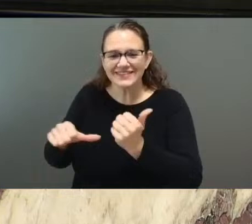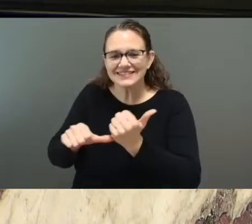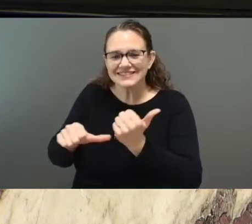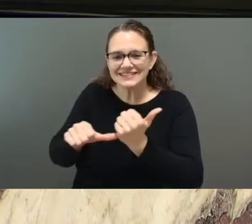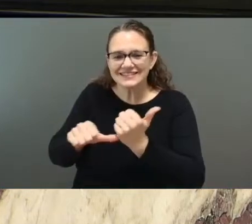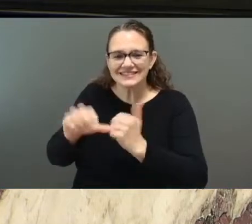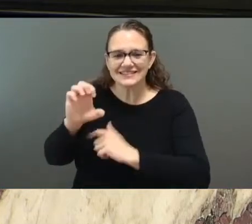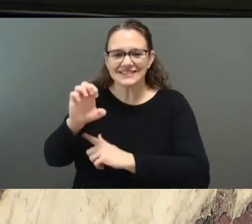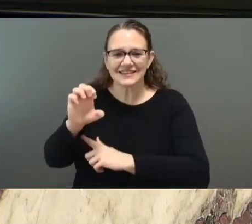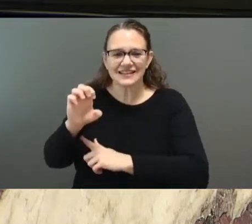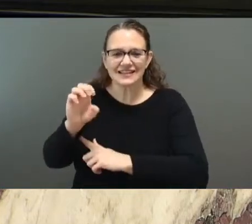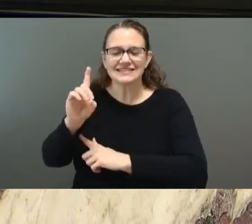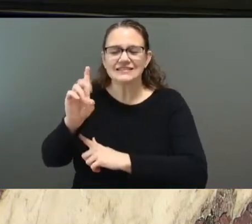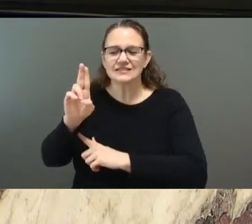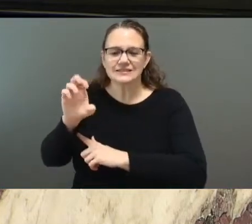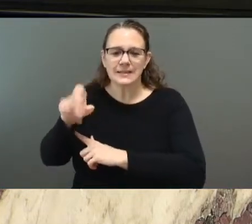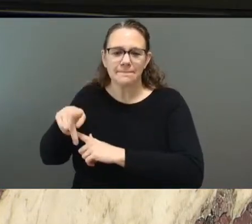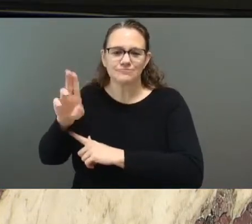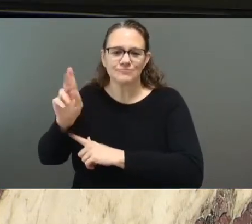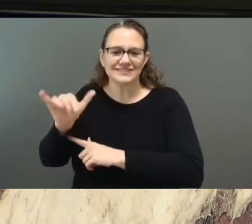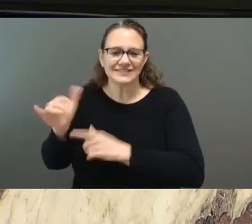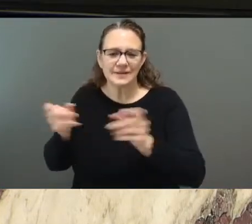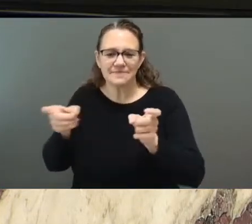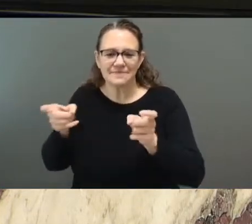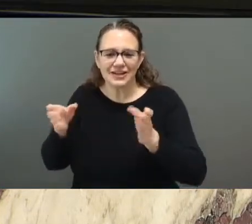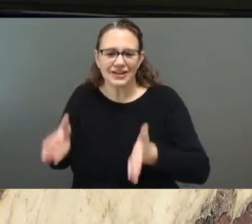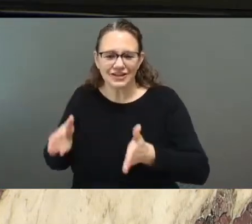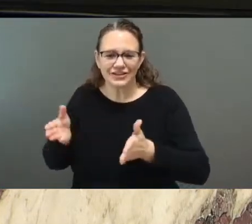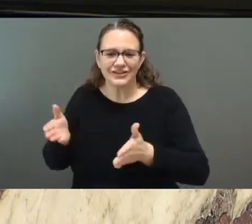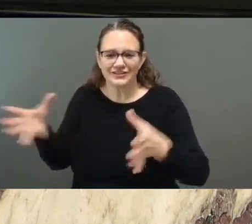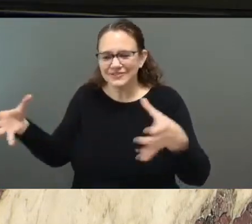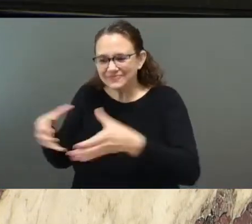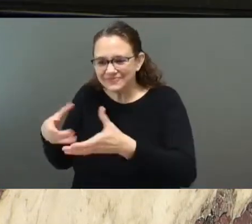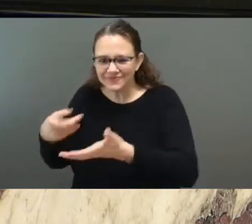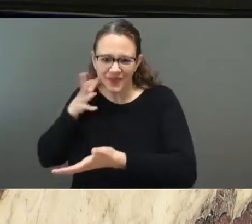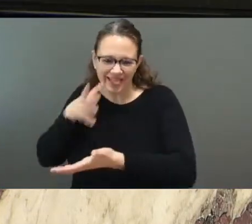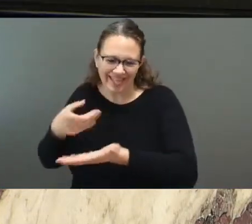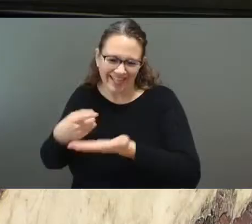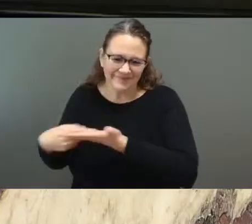them and kids their age. So, well done. Thank you for caring about our democracy.